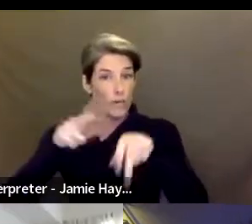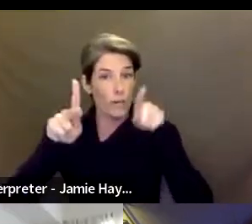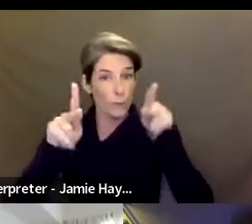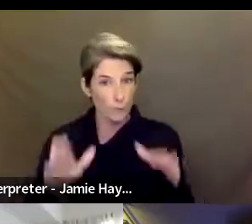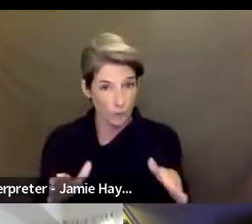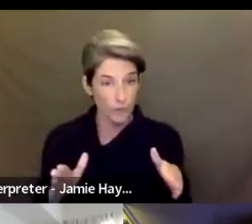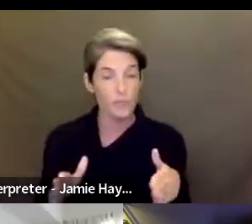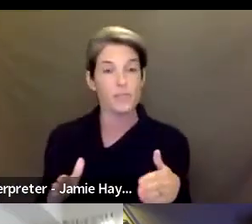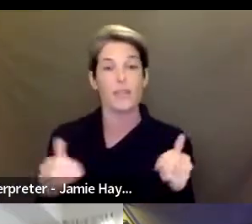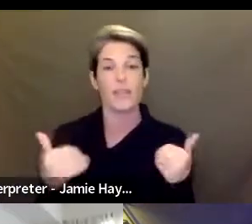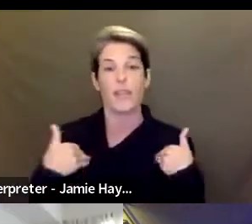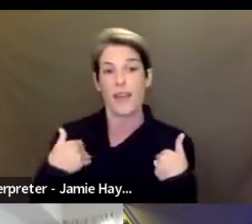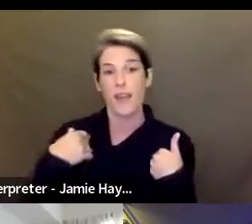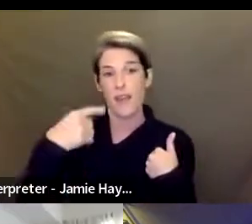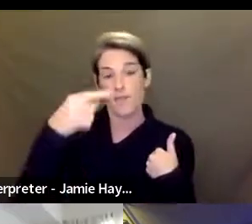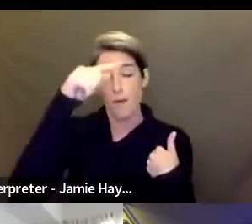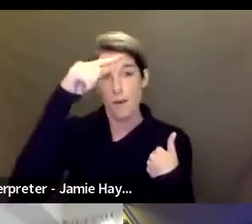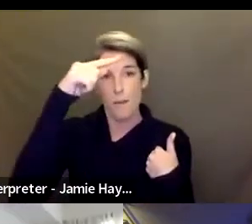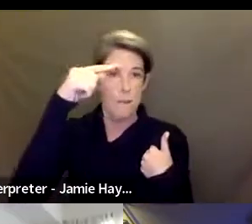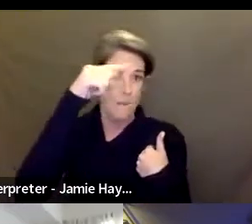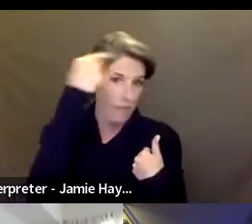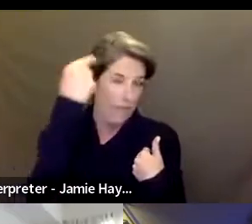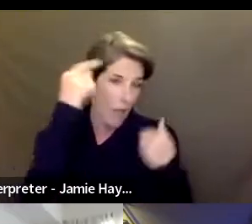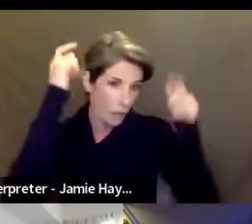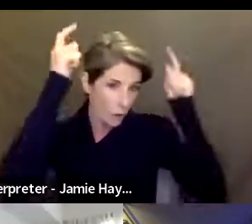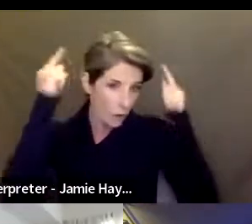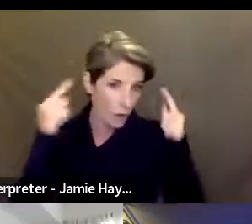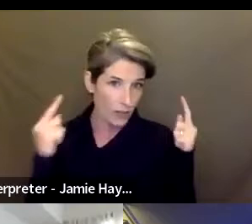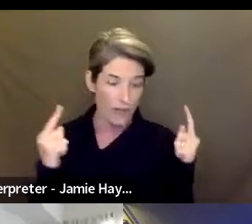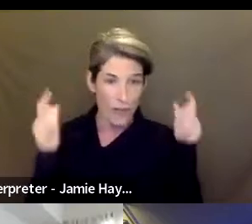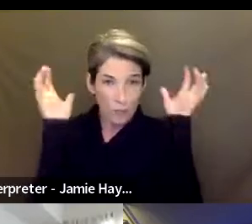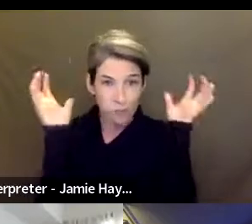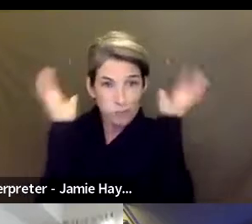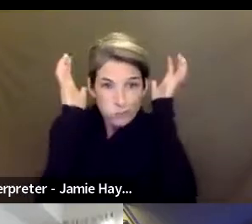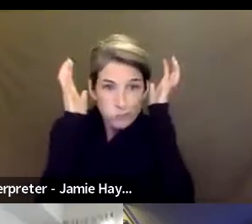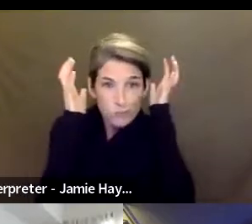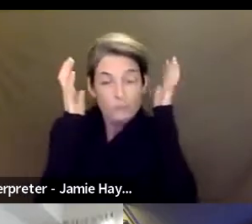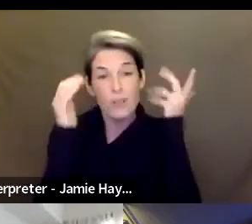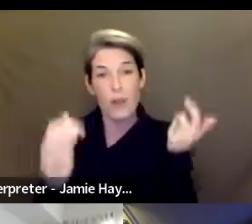curly hair, not really defined here because it just looks like a blob, but